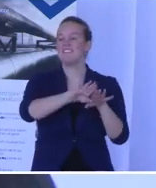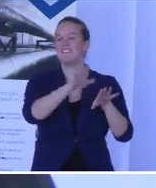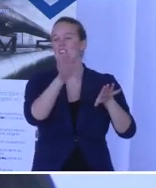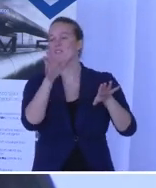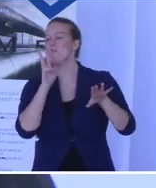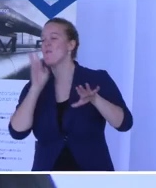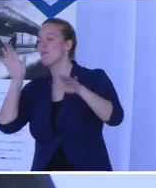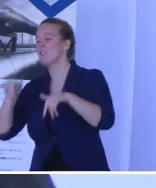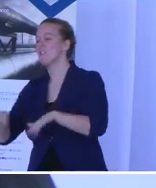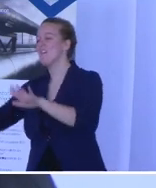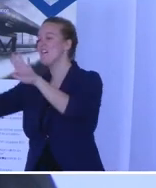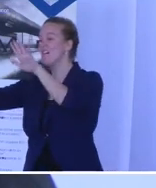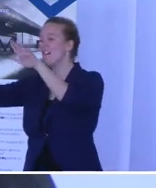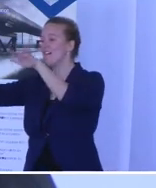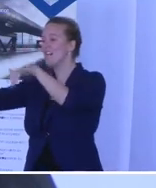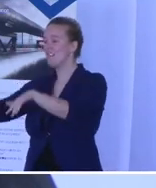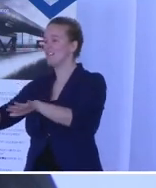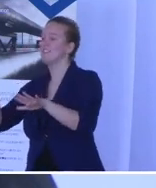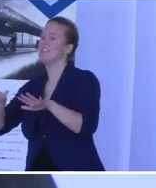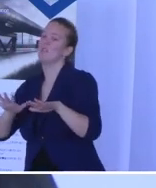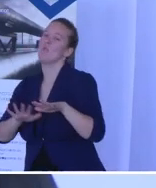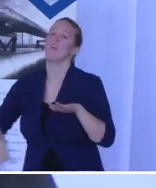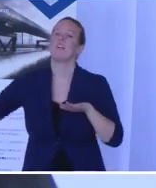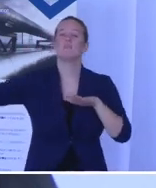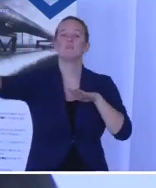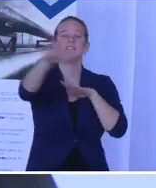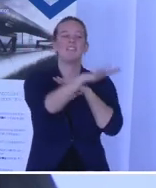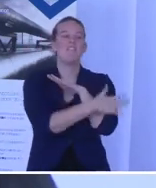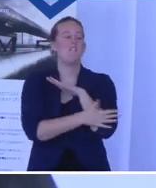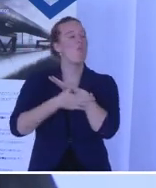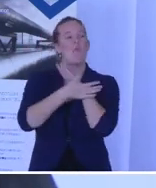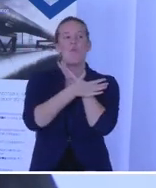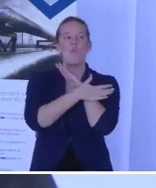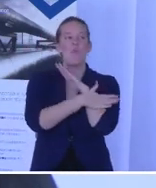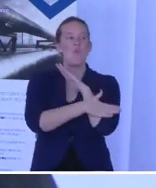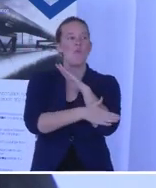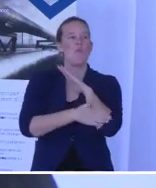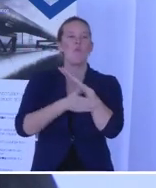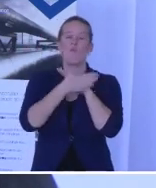the ocean, wide with